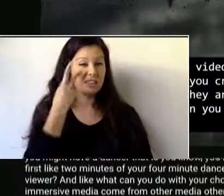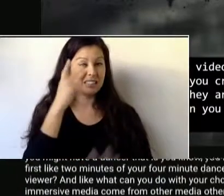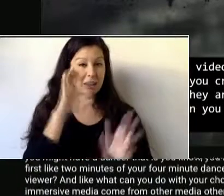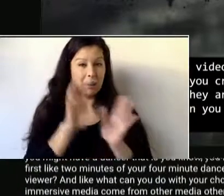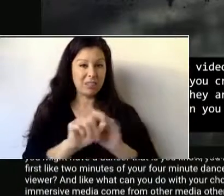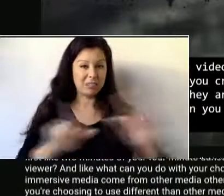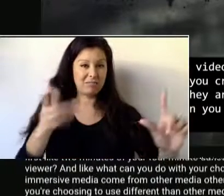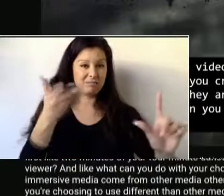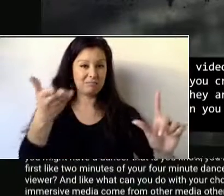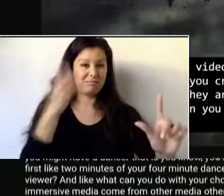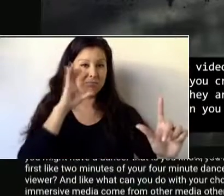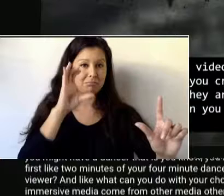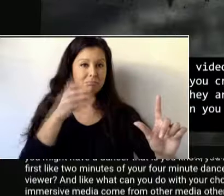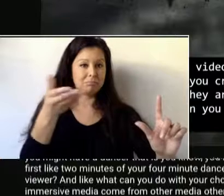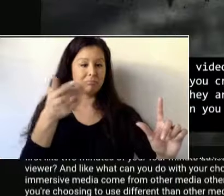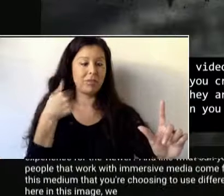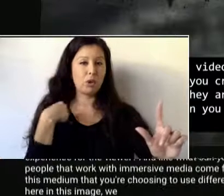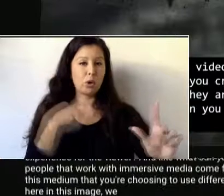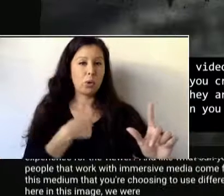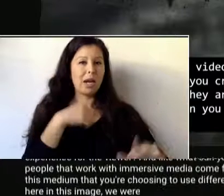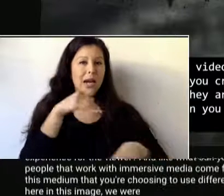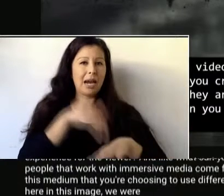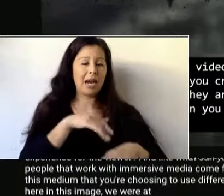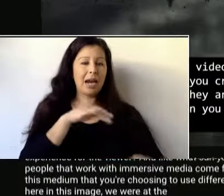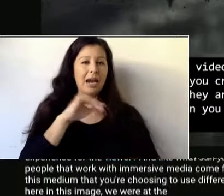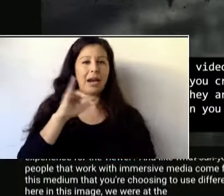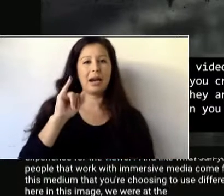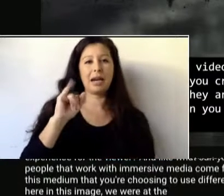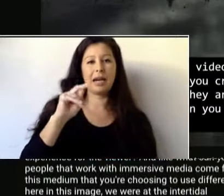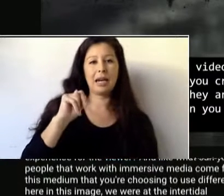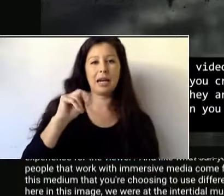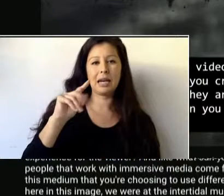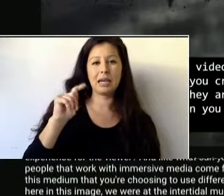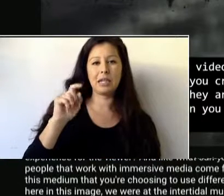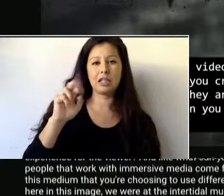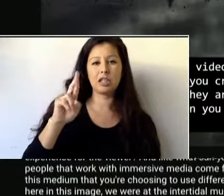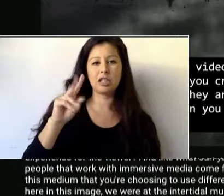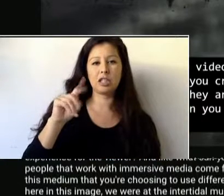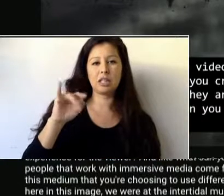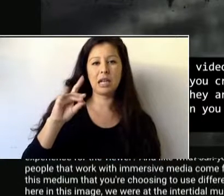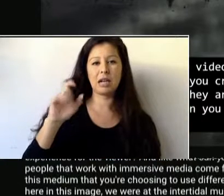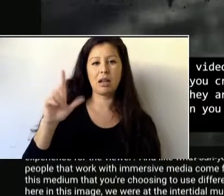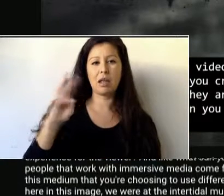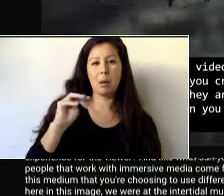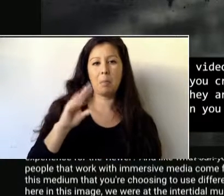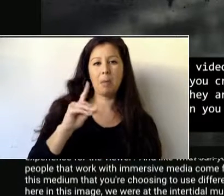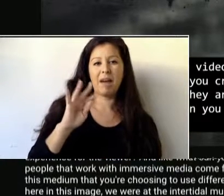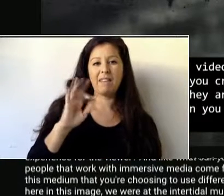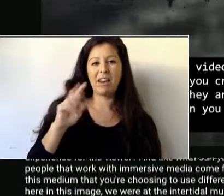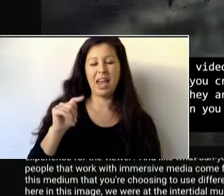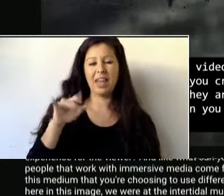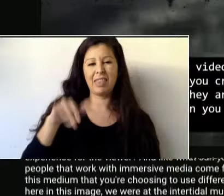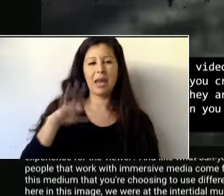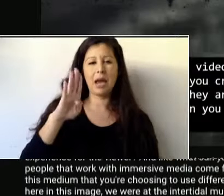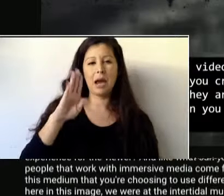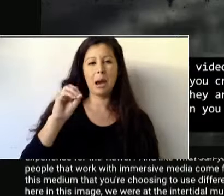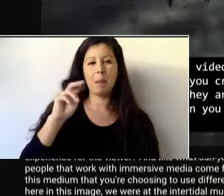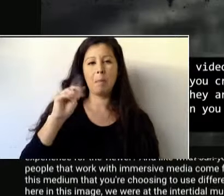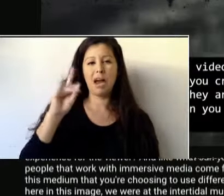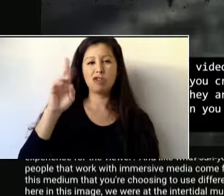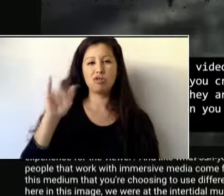picture here, in this image, we were at the intertidal mudflats of Boundary Bay, which is this Boundary Bay area in